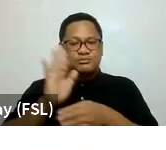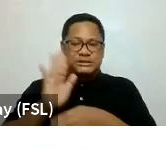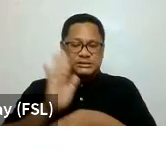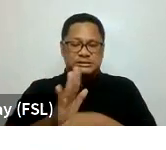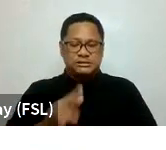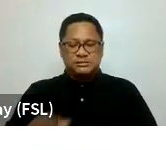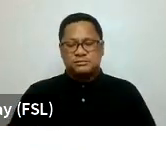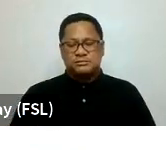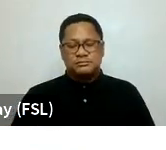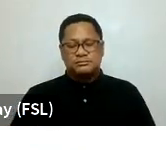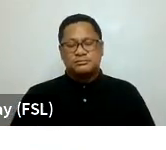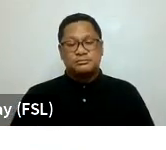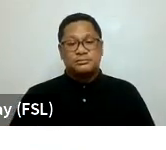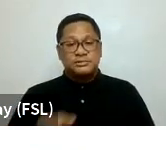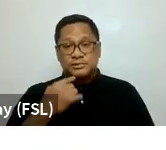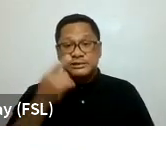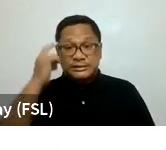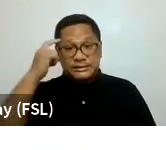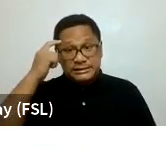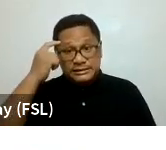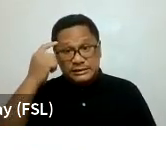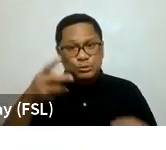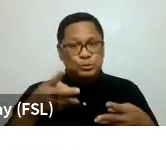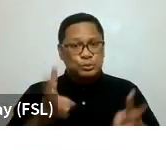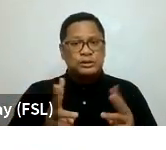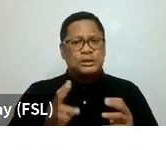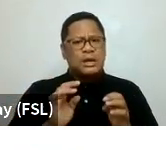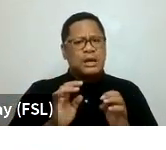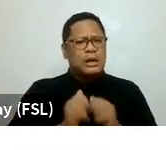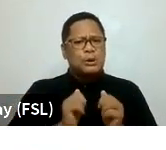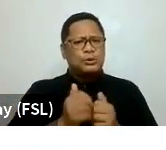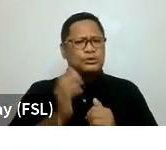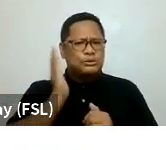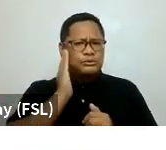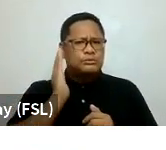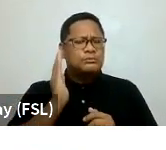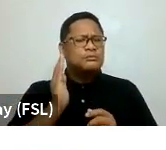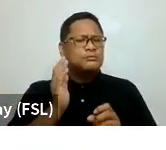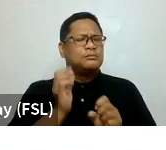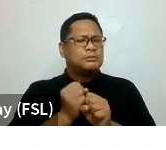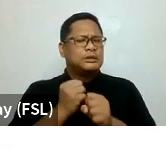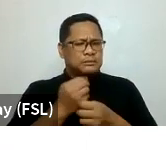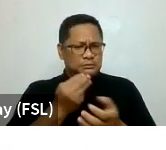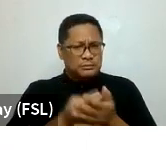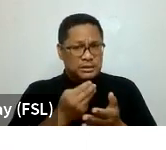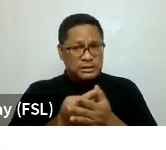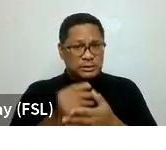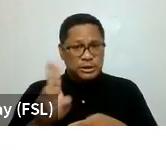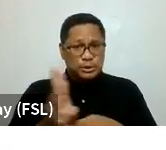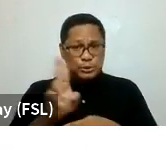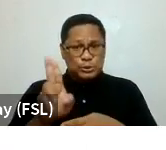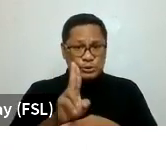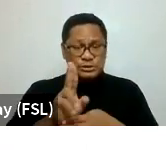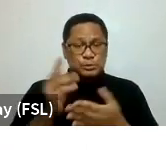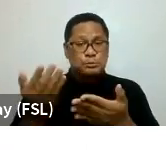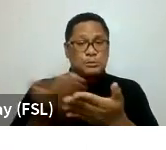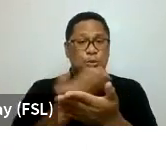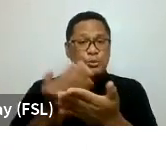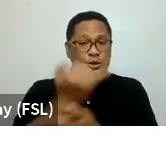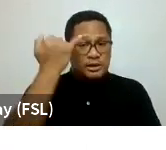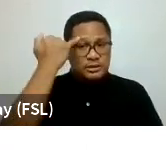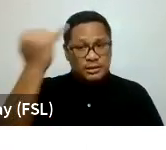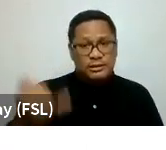eh? Thinking of a way to make money, eh? By using your ideas,